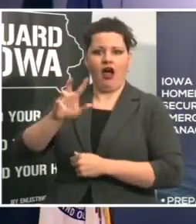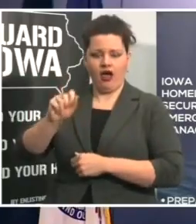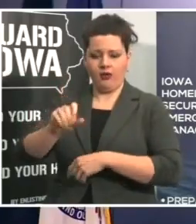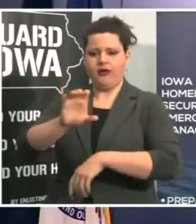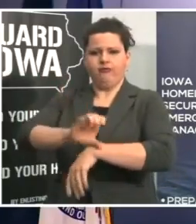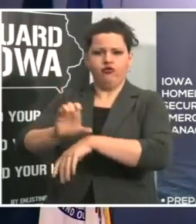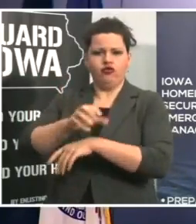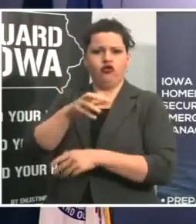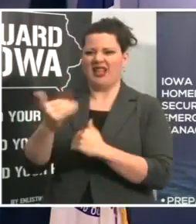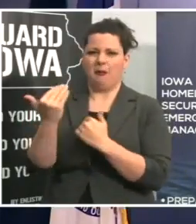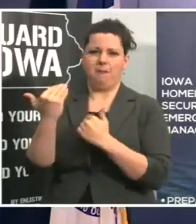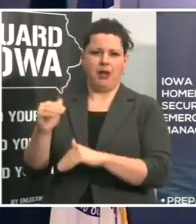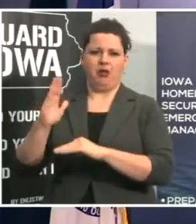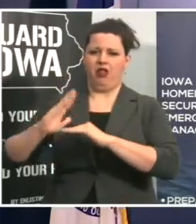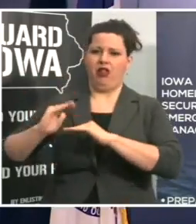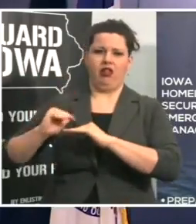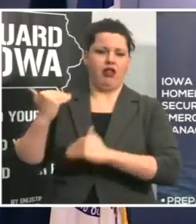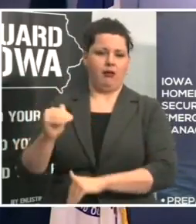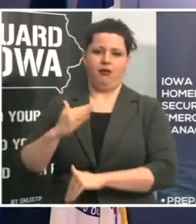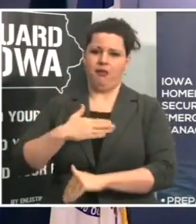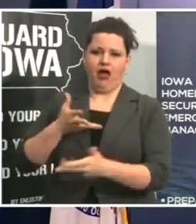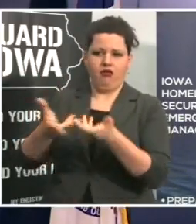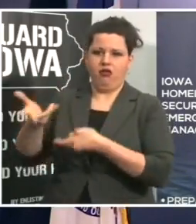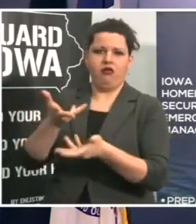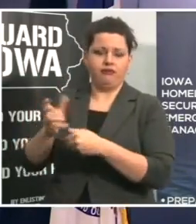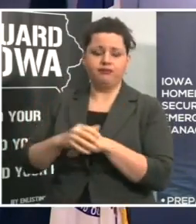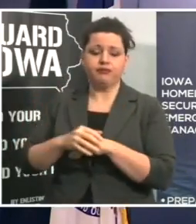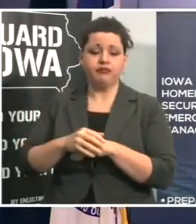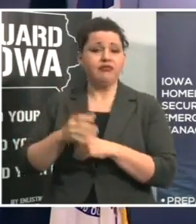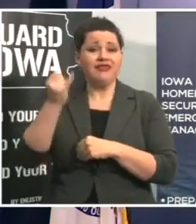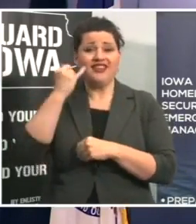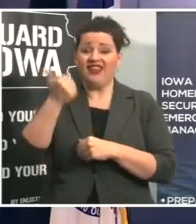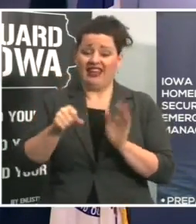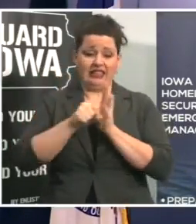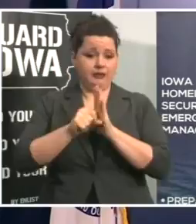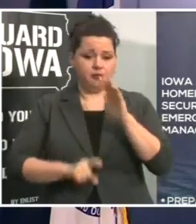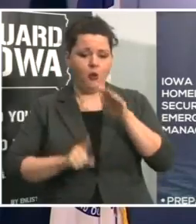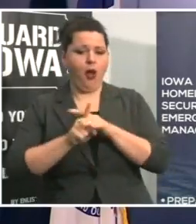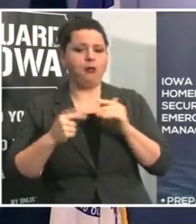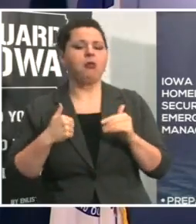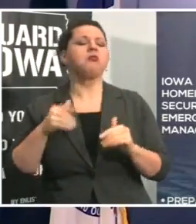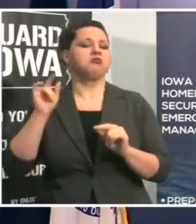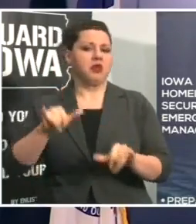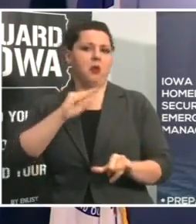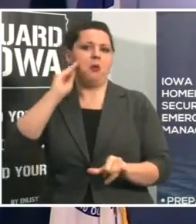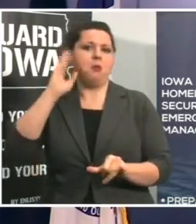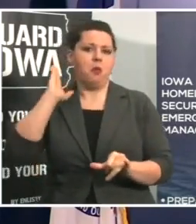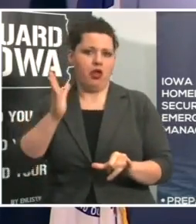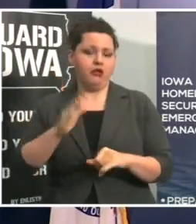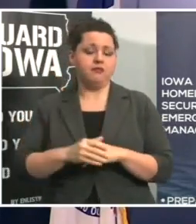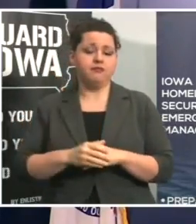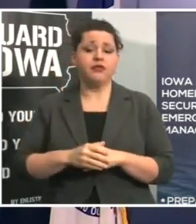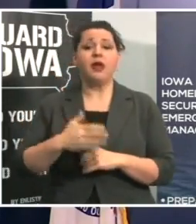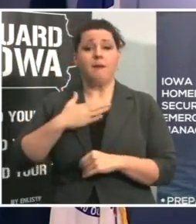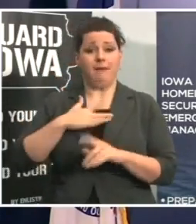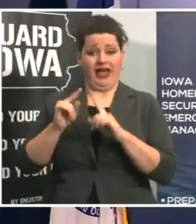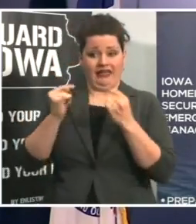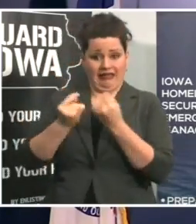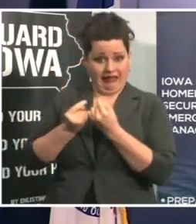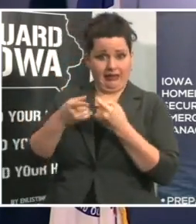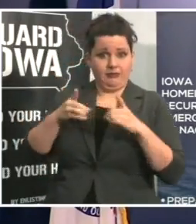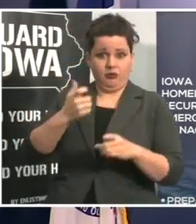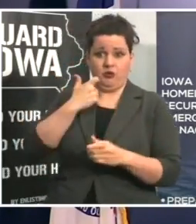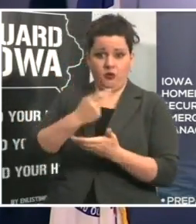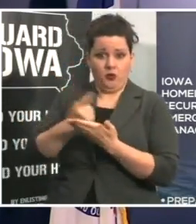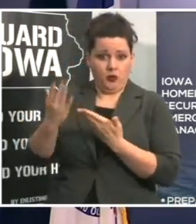conferences. If I begin experiencing any symptoms, of course I will stay home. I spoke with my team over